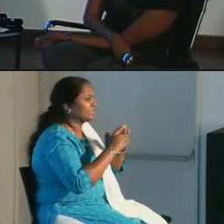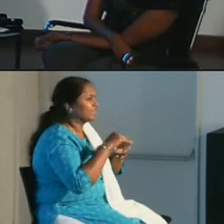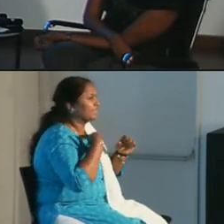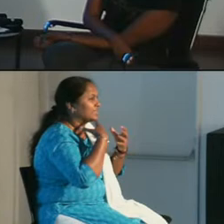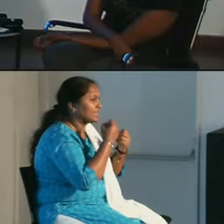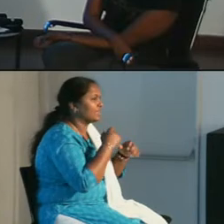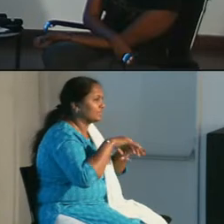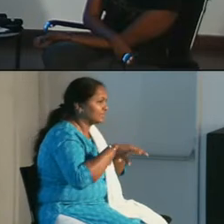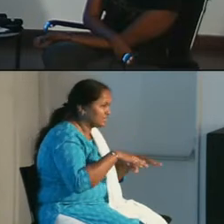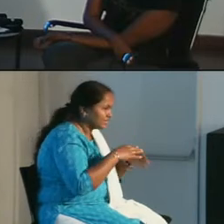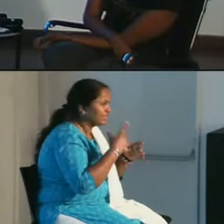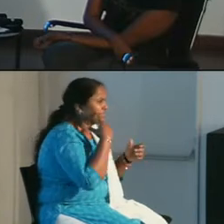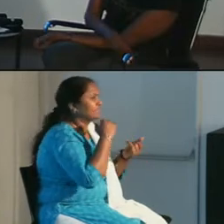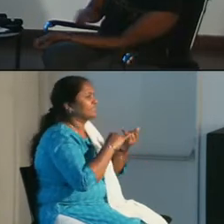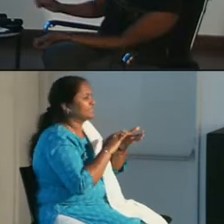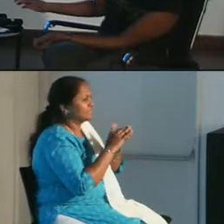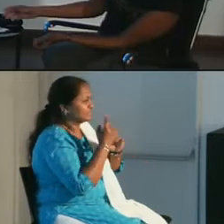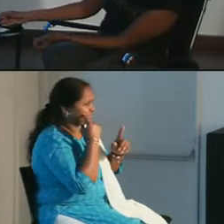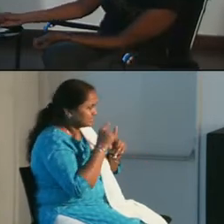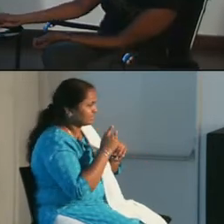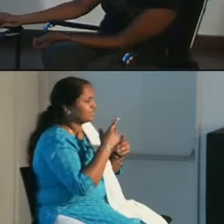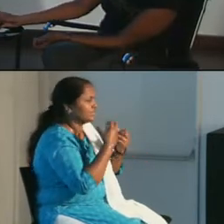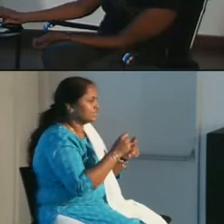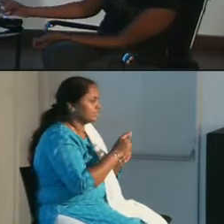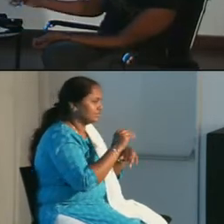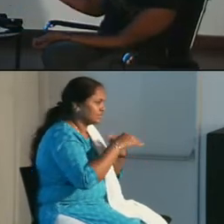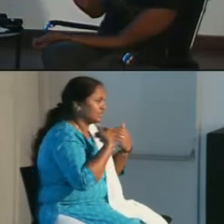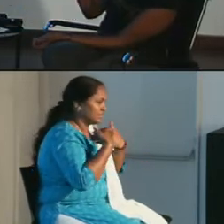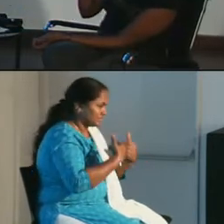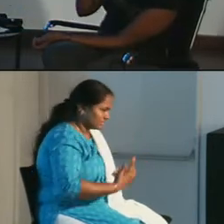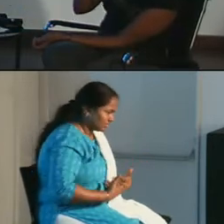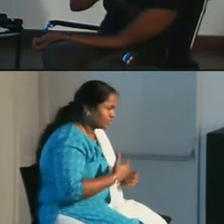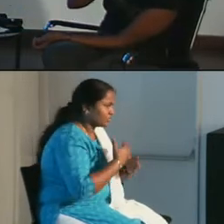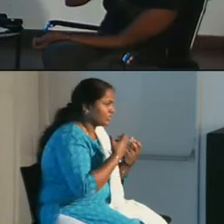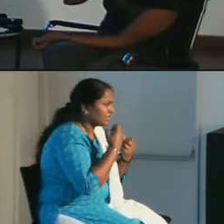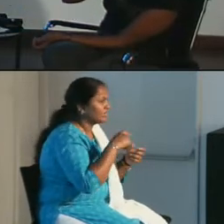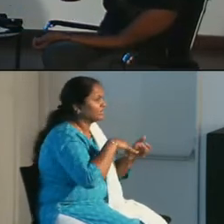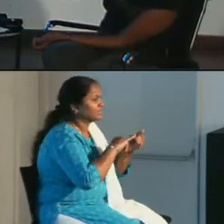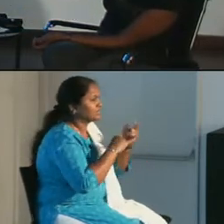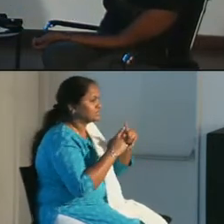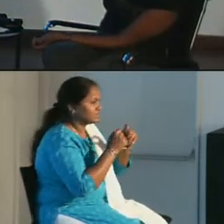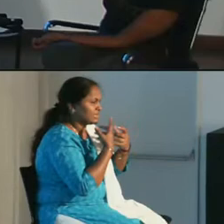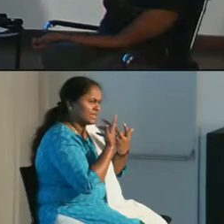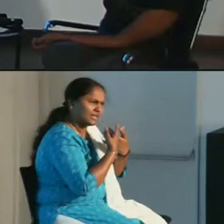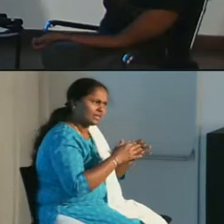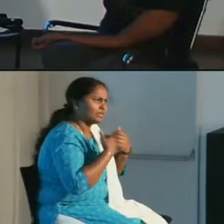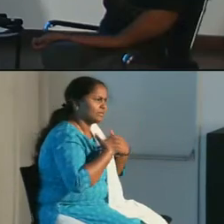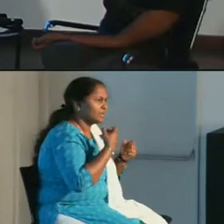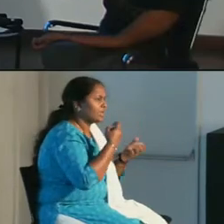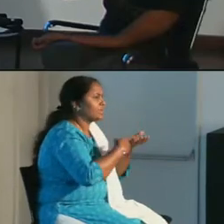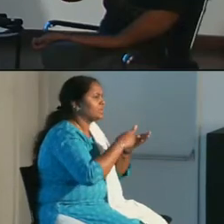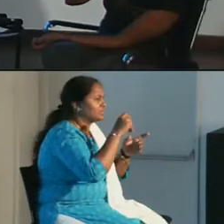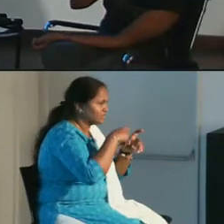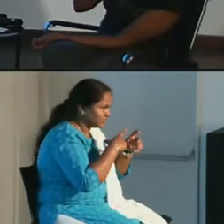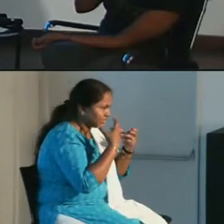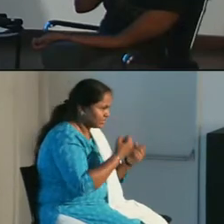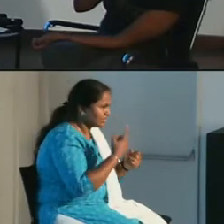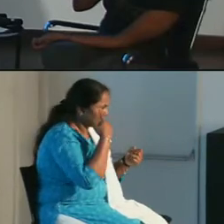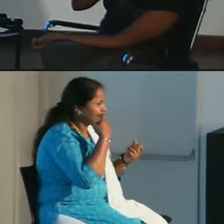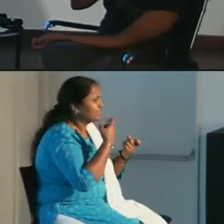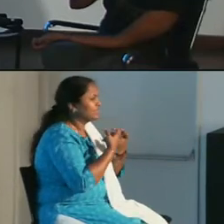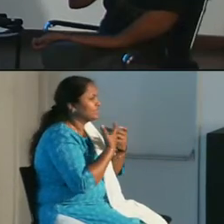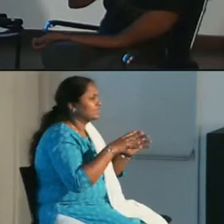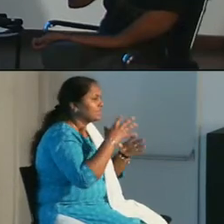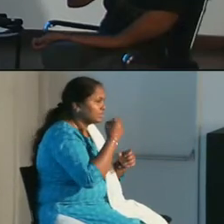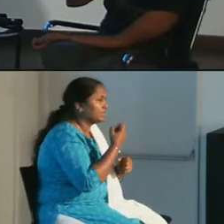we call action sheroes, heroes, zeros. So everybody has a stake. Everybody plays a role in ending gender-based